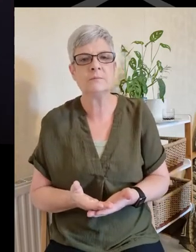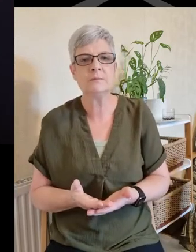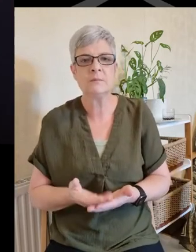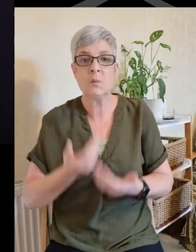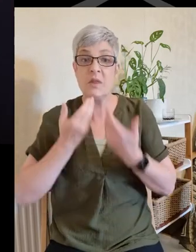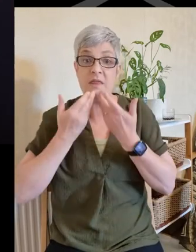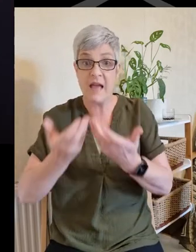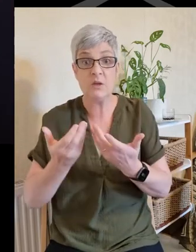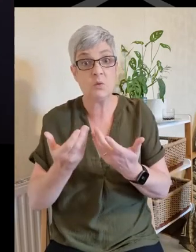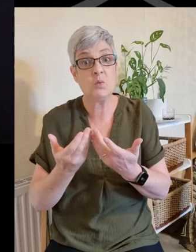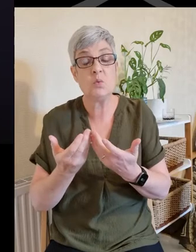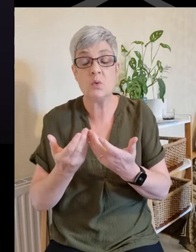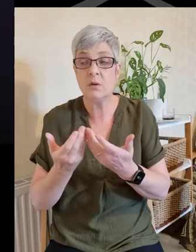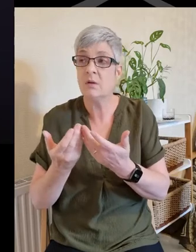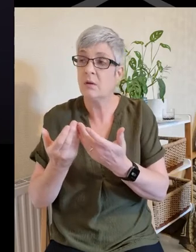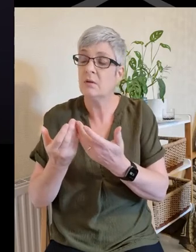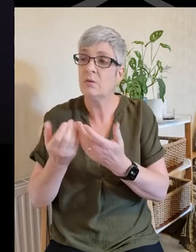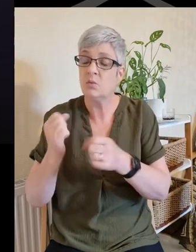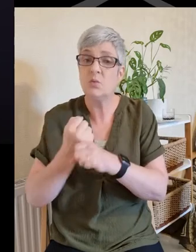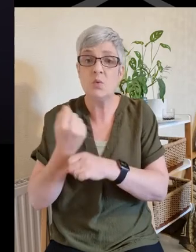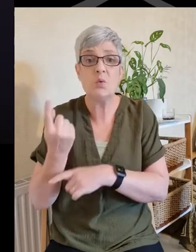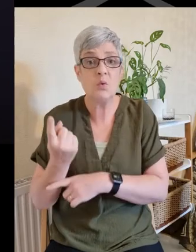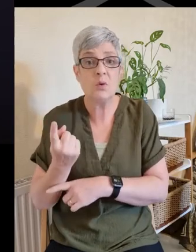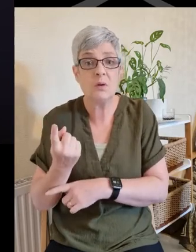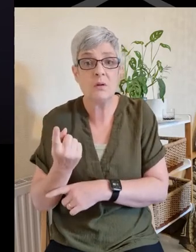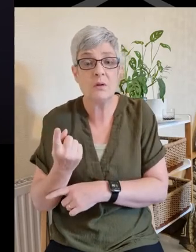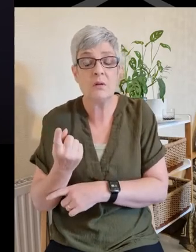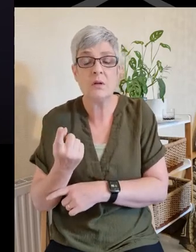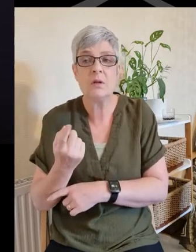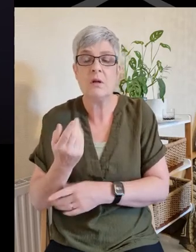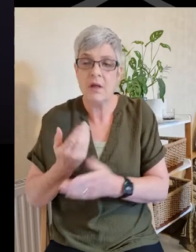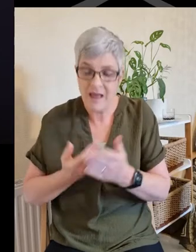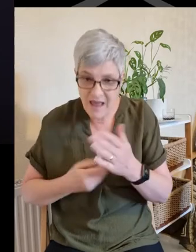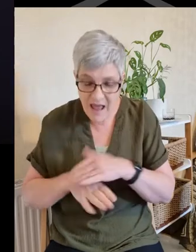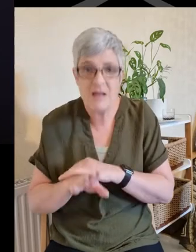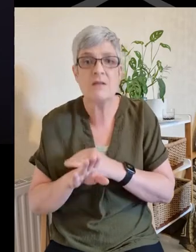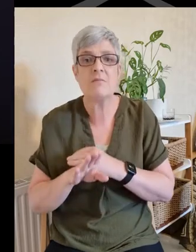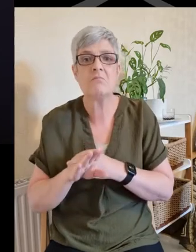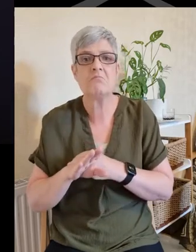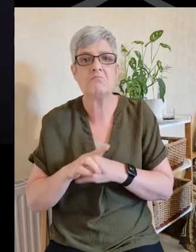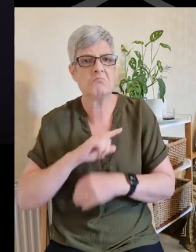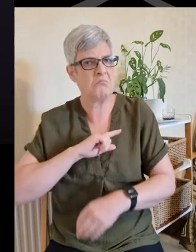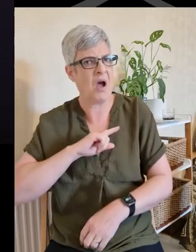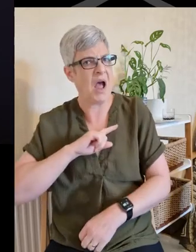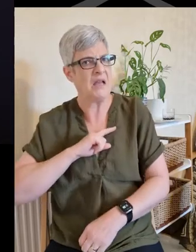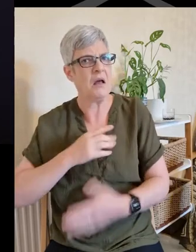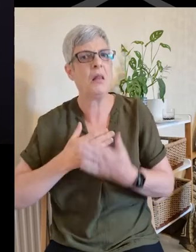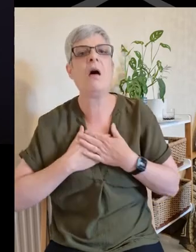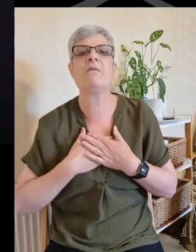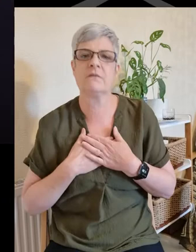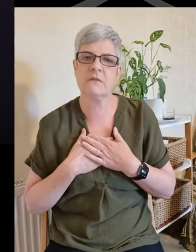We thank you that you're a God who does this in and out of love.